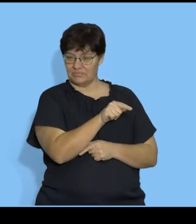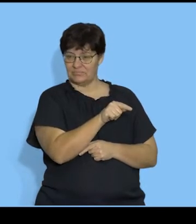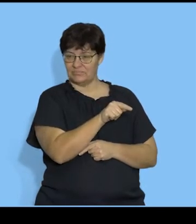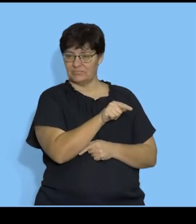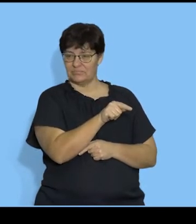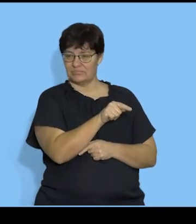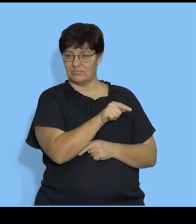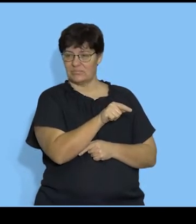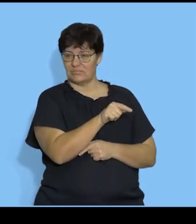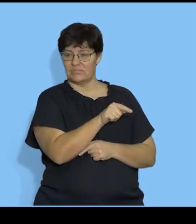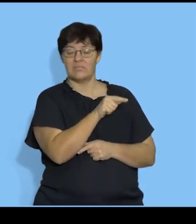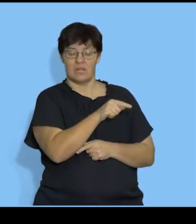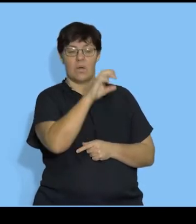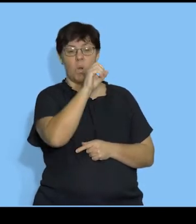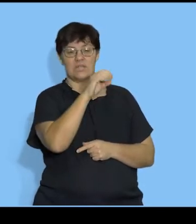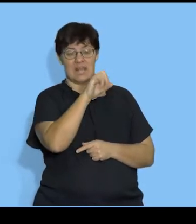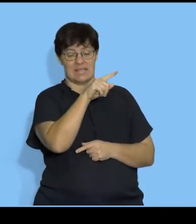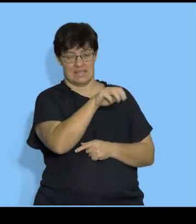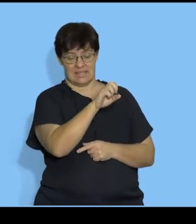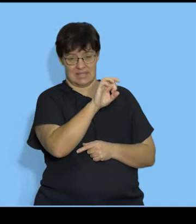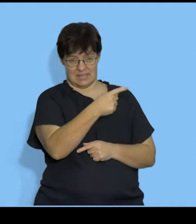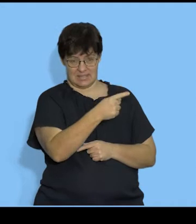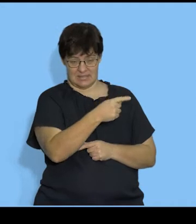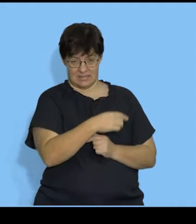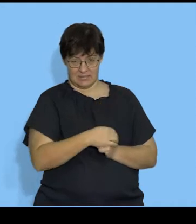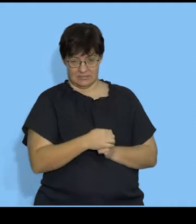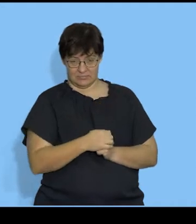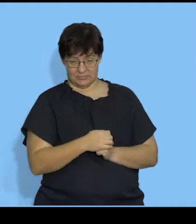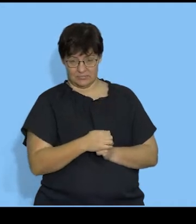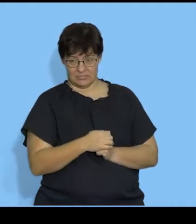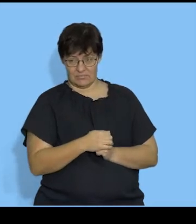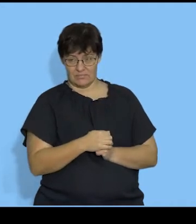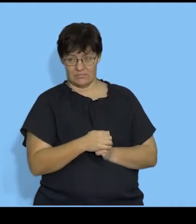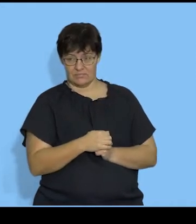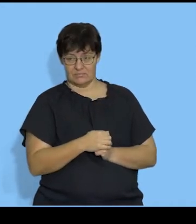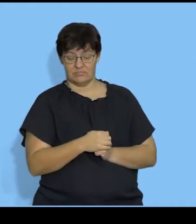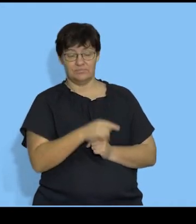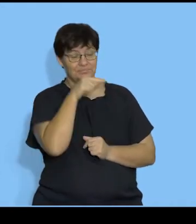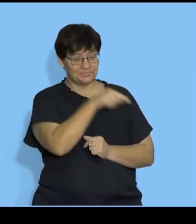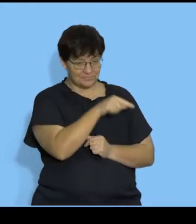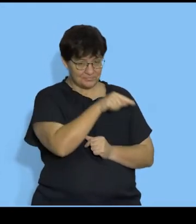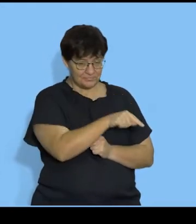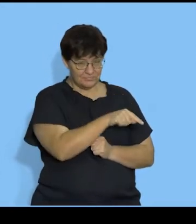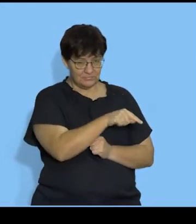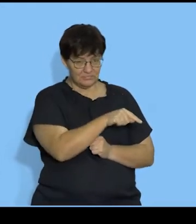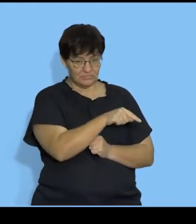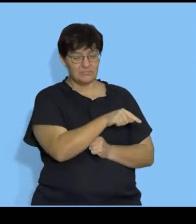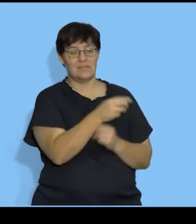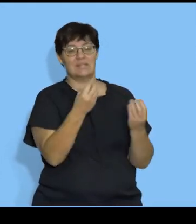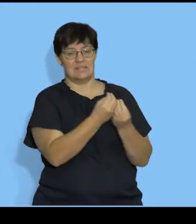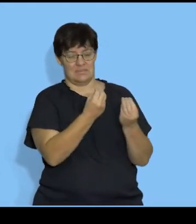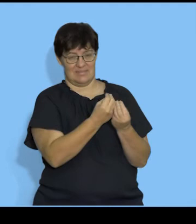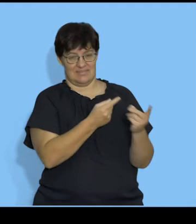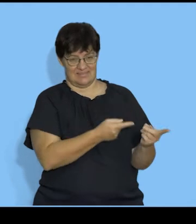are our oxidizing agent. Okay? So this oxidizing agent is actually the substance or the species, the